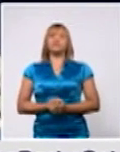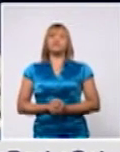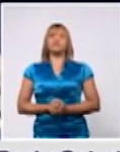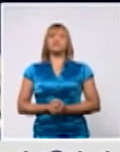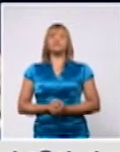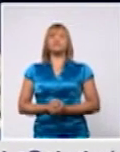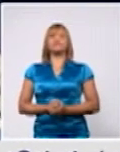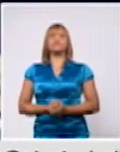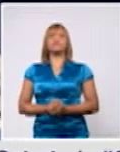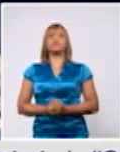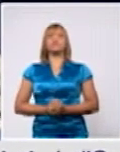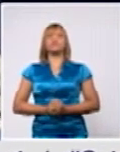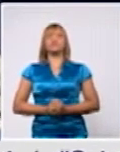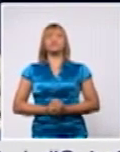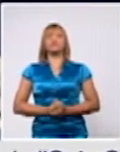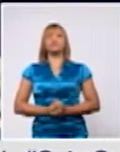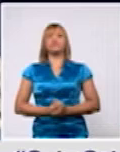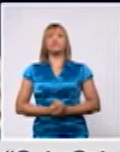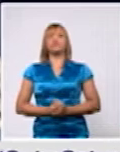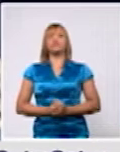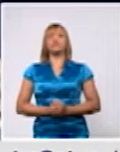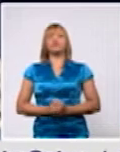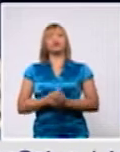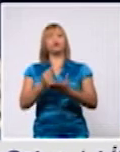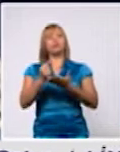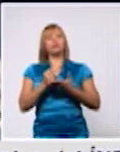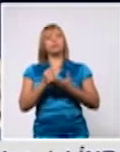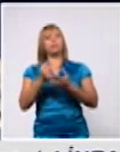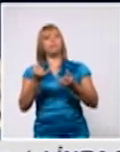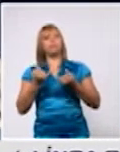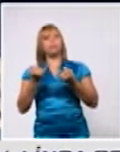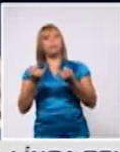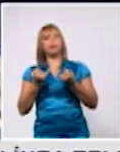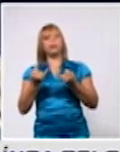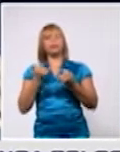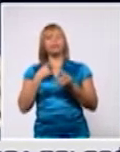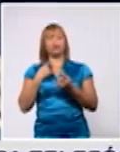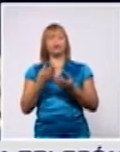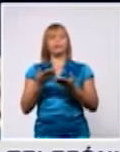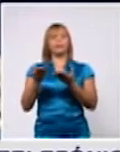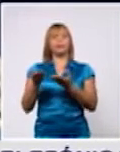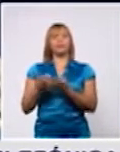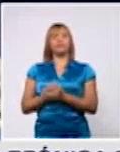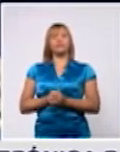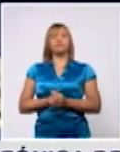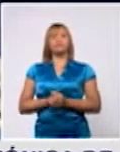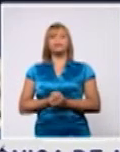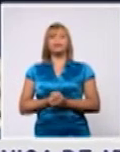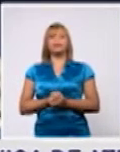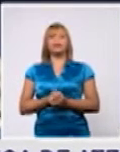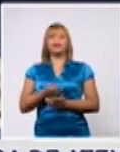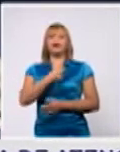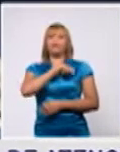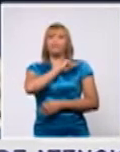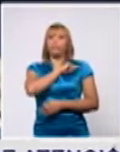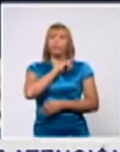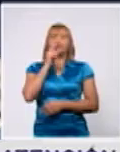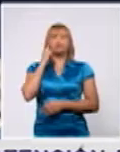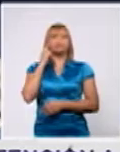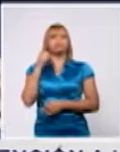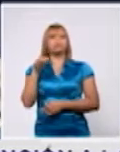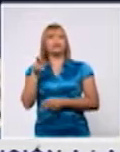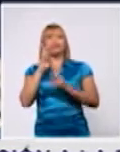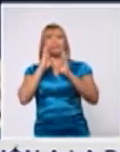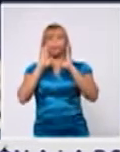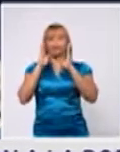of patients reported as serious has risen to 6. At first, there were 2,